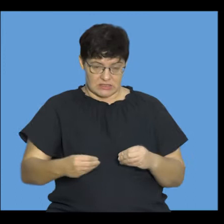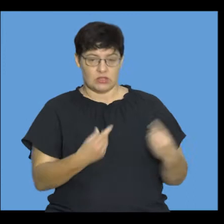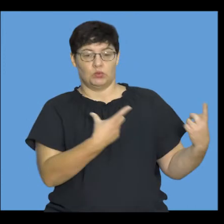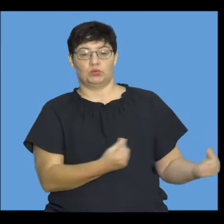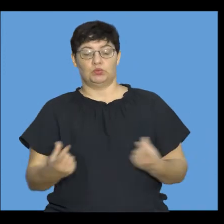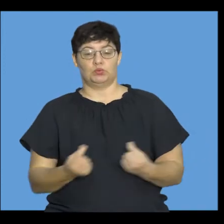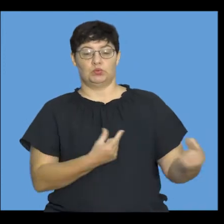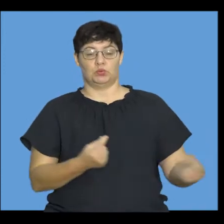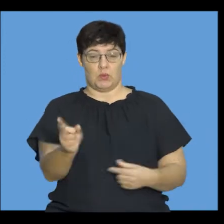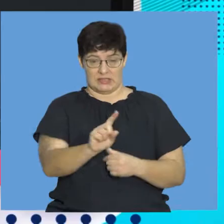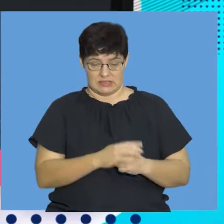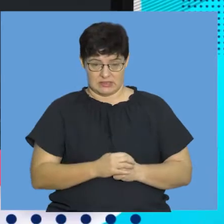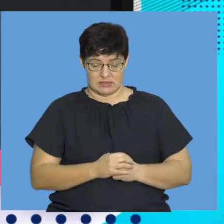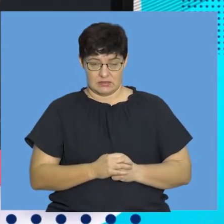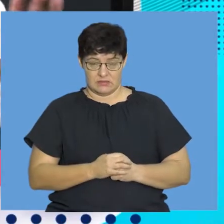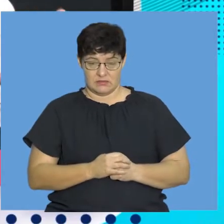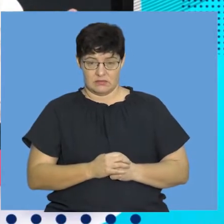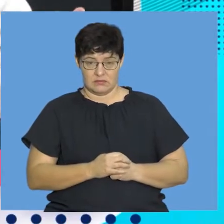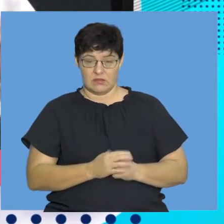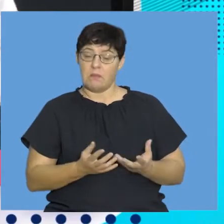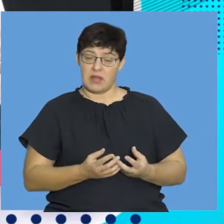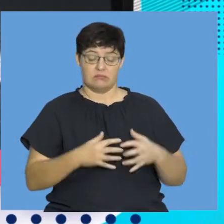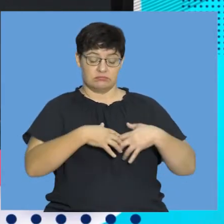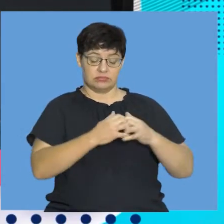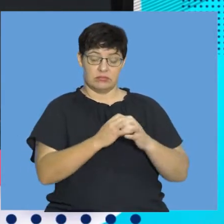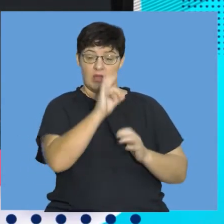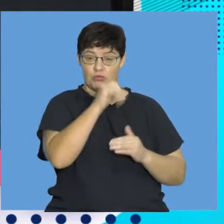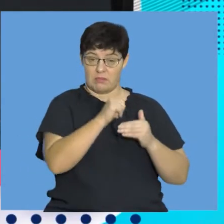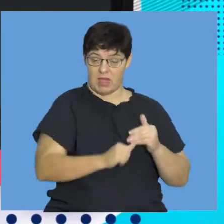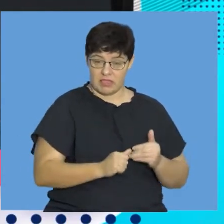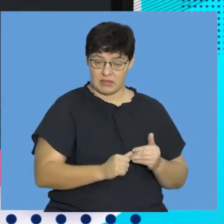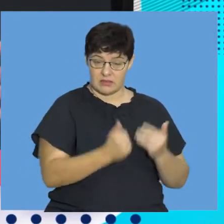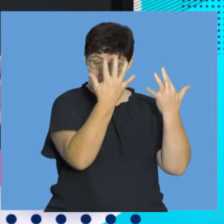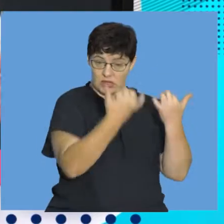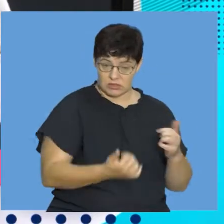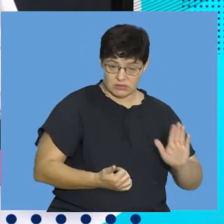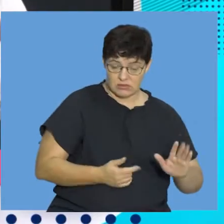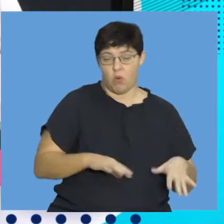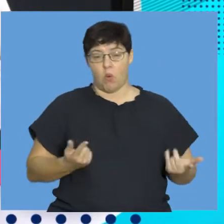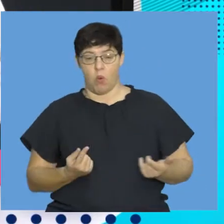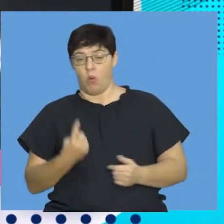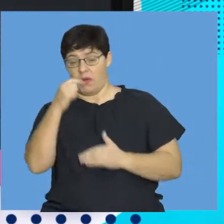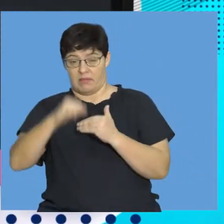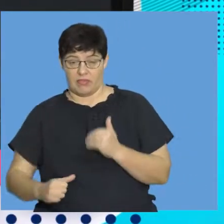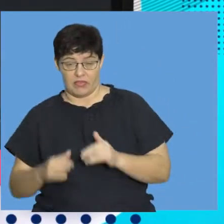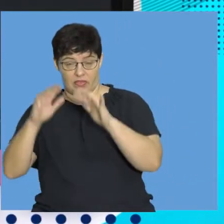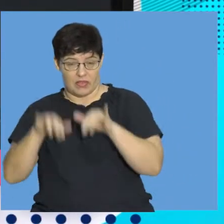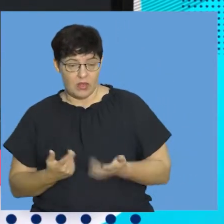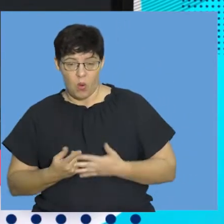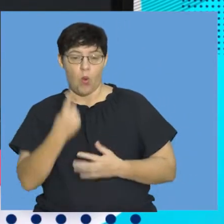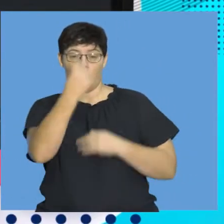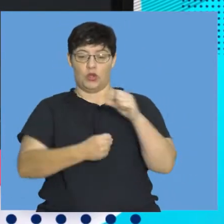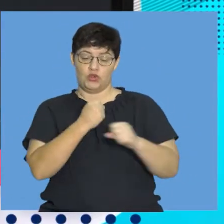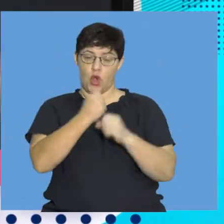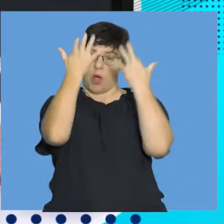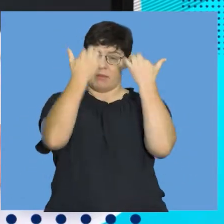budget. Are you drawing up a budget for 3 months? Are you drawing up a budget for 1 month? Are you drawing up a budget for the year? Those